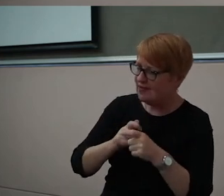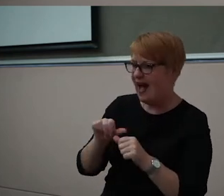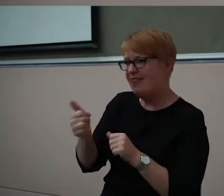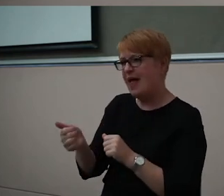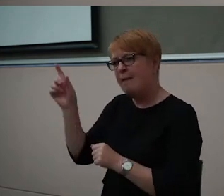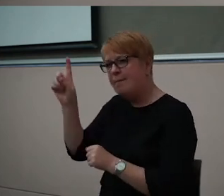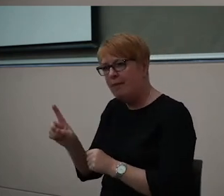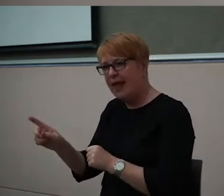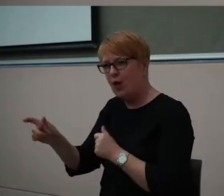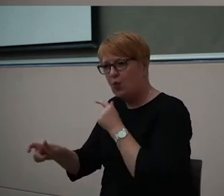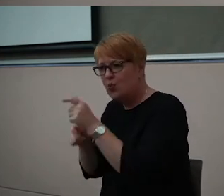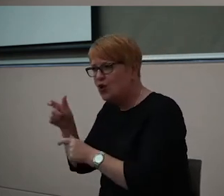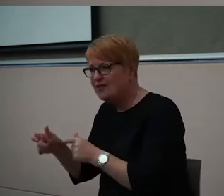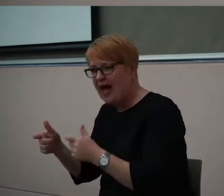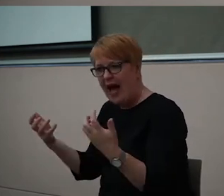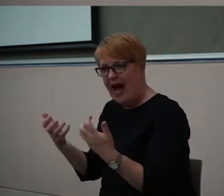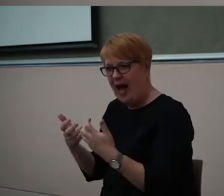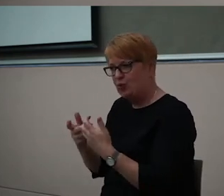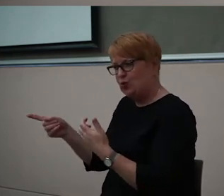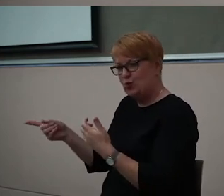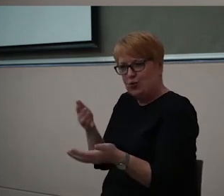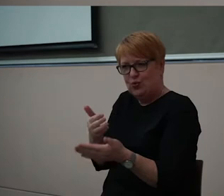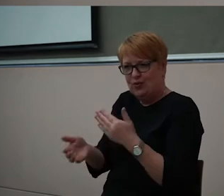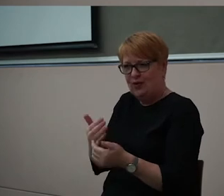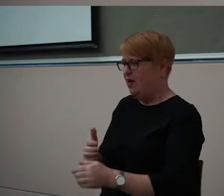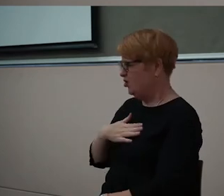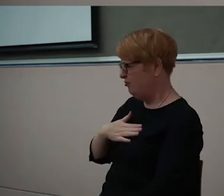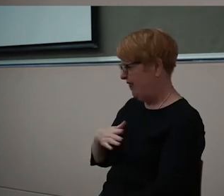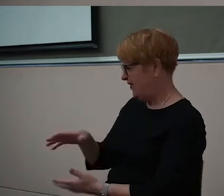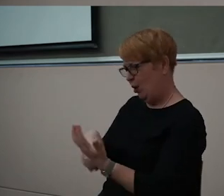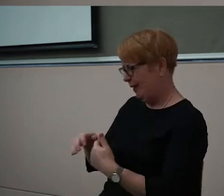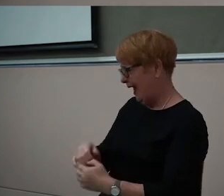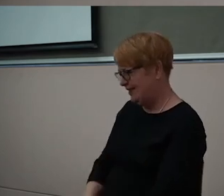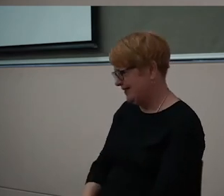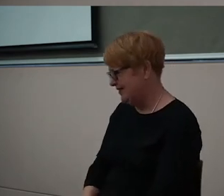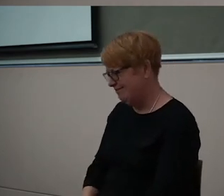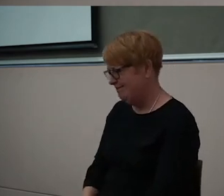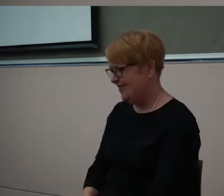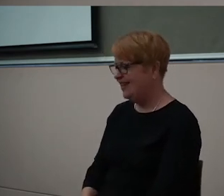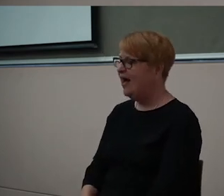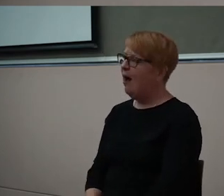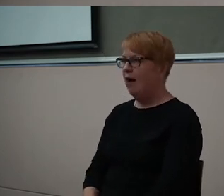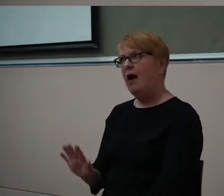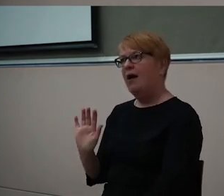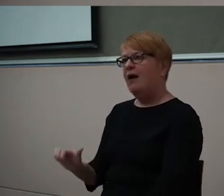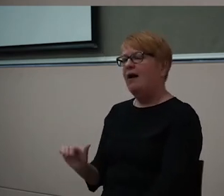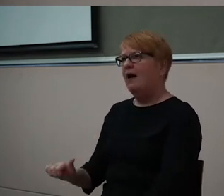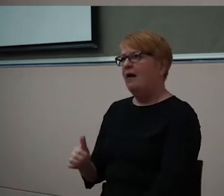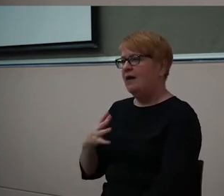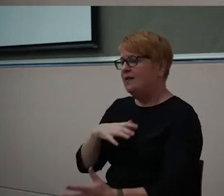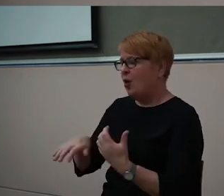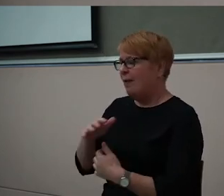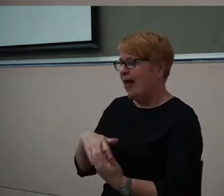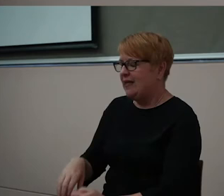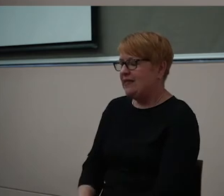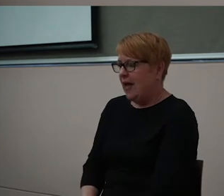Rochdale. So it's painful because the book is stunning, right? And like everyone was like, can we just get a copy, like